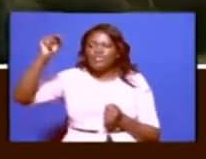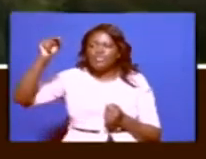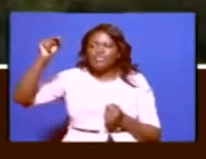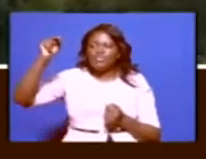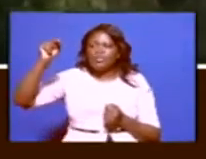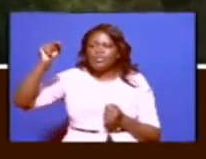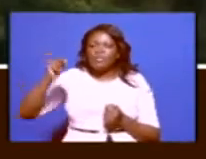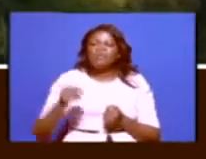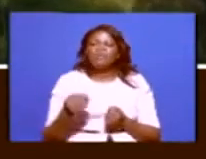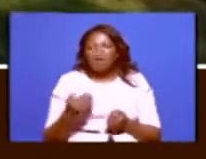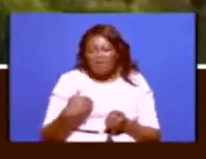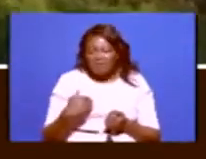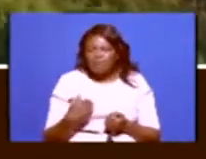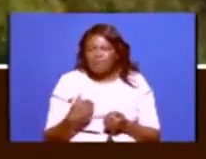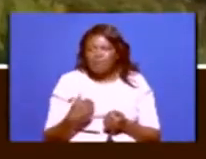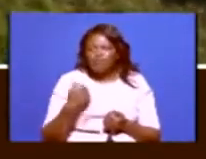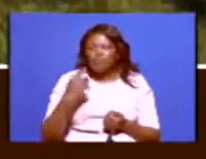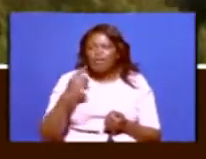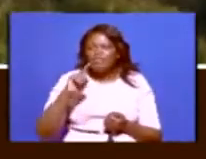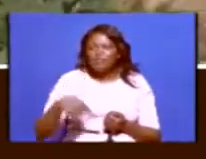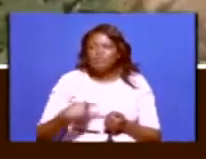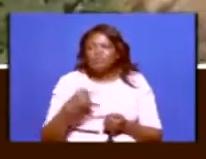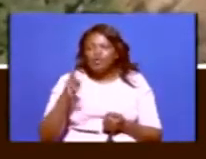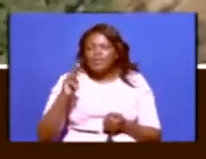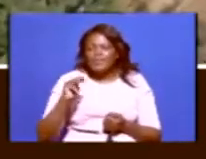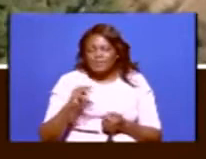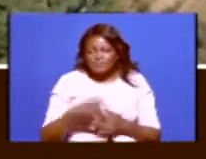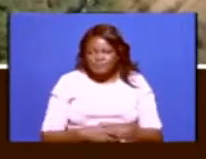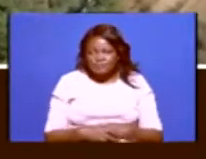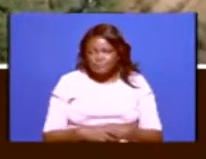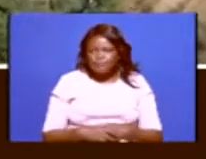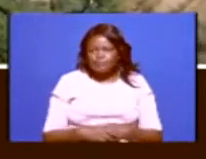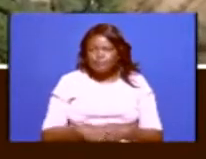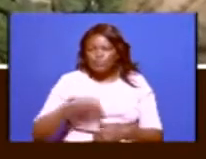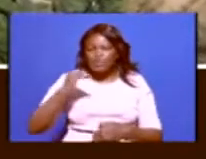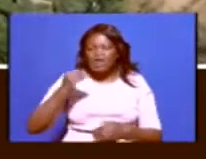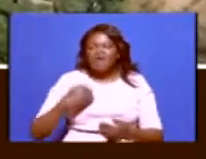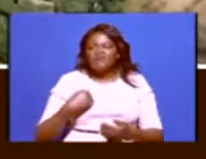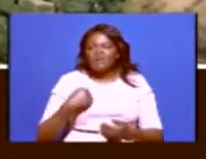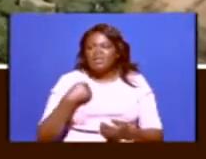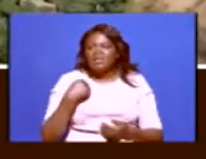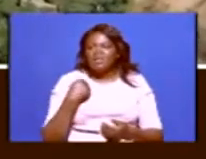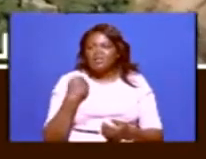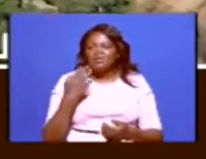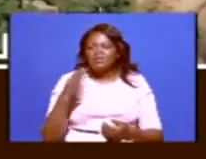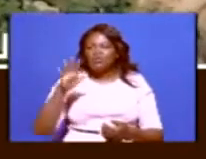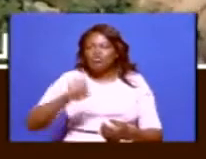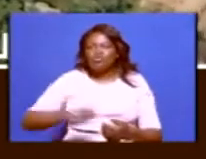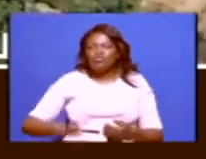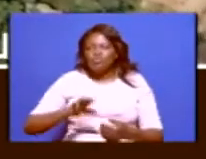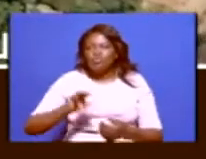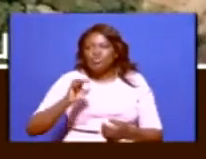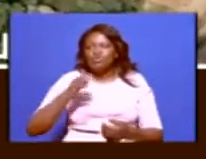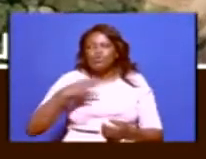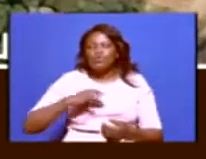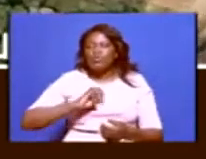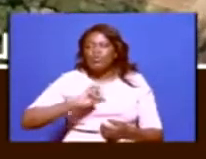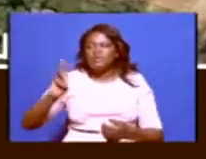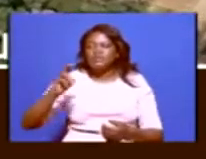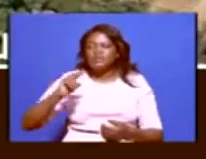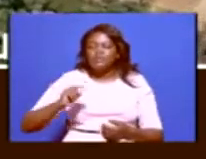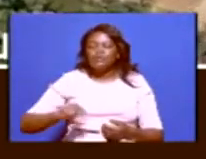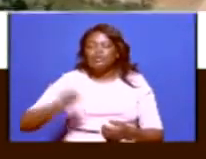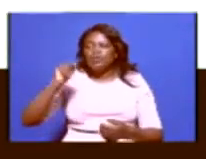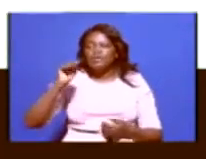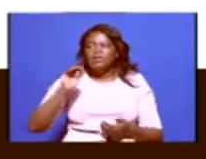county's 21,000 kilometers squared. The county comprises three constituencies: Samburu West, Samburu North, and